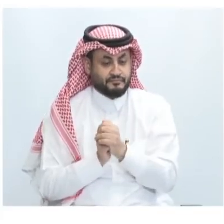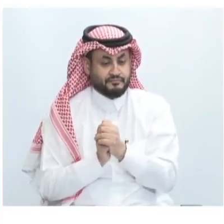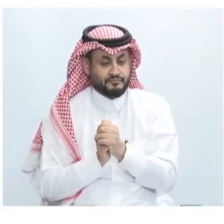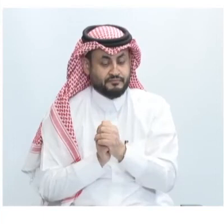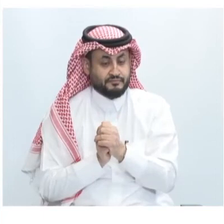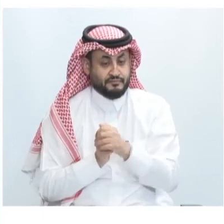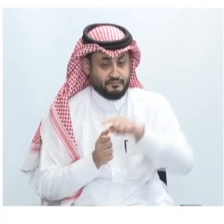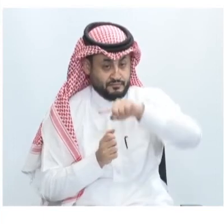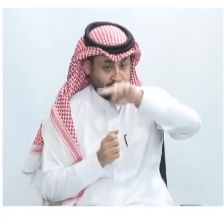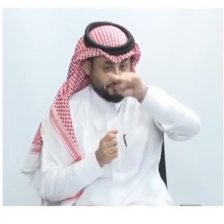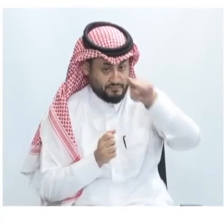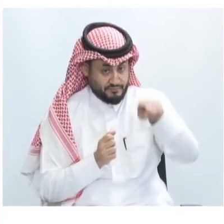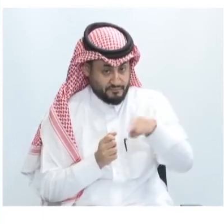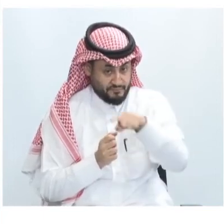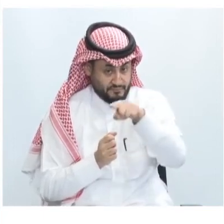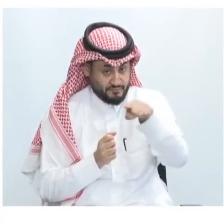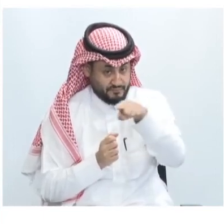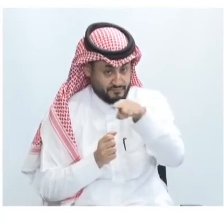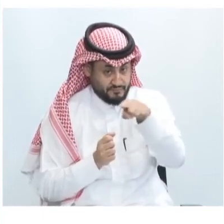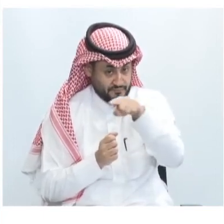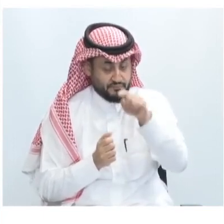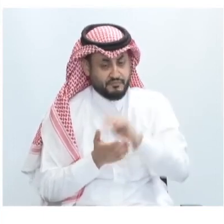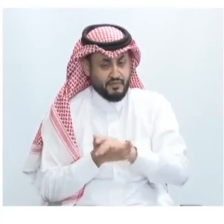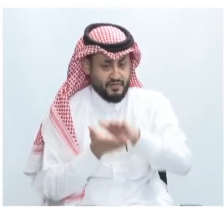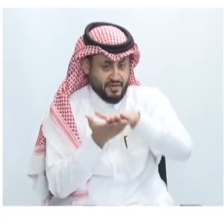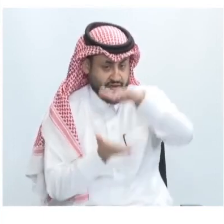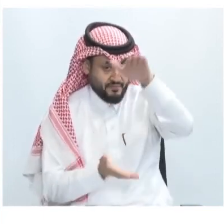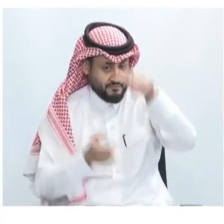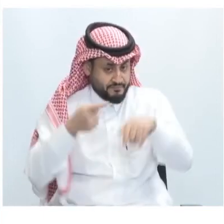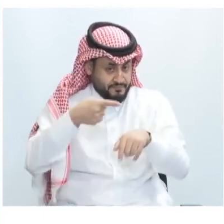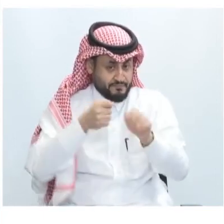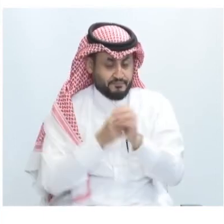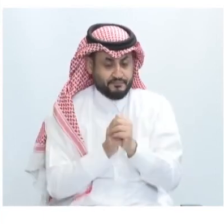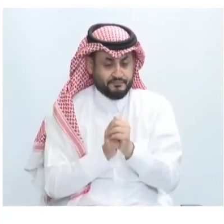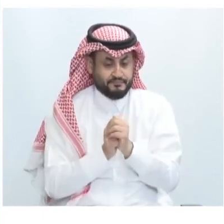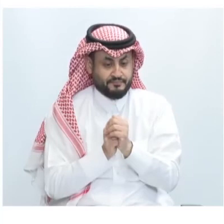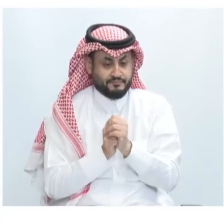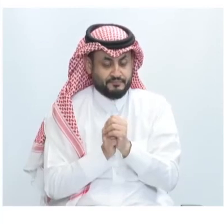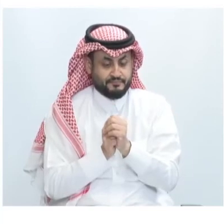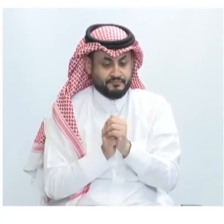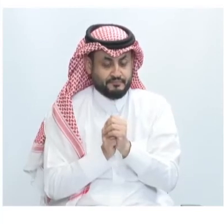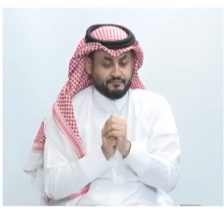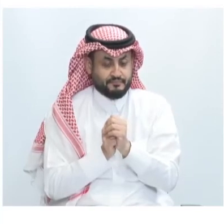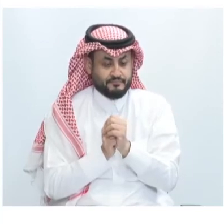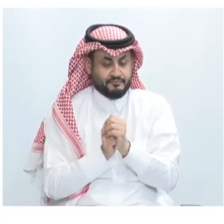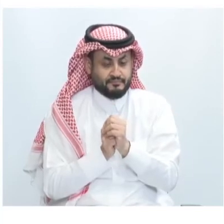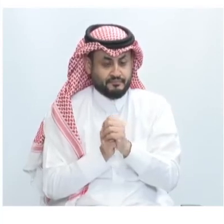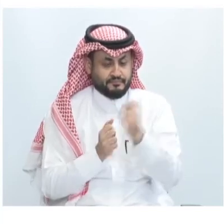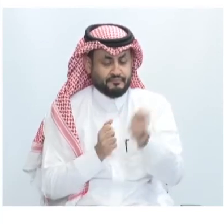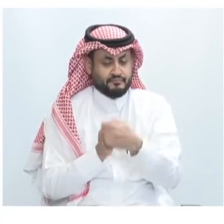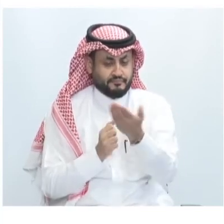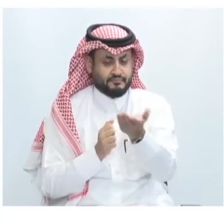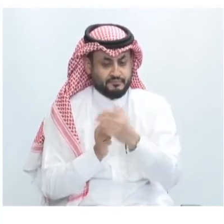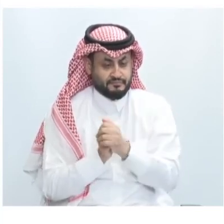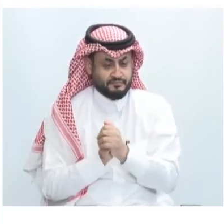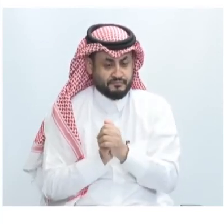C. Then we have a line inside of it. A line, okay? Now, let's write it here.